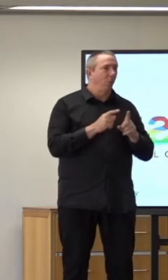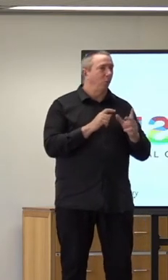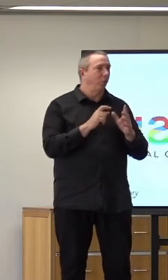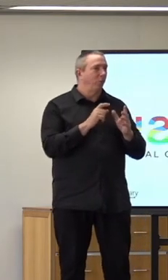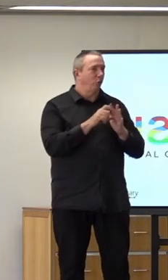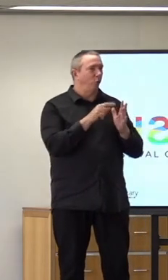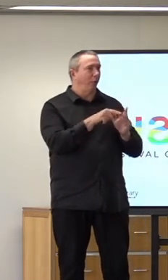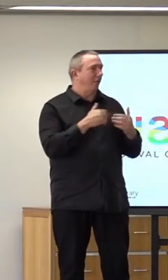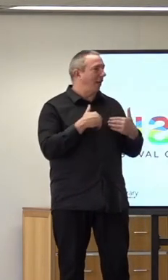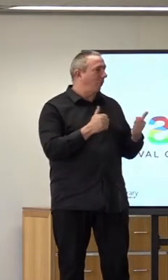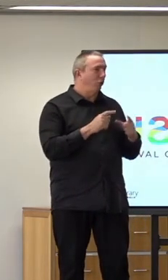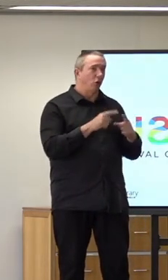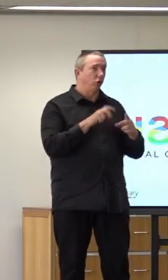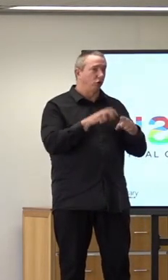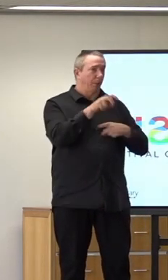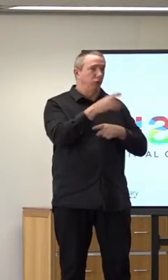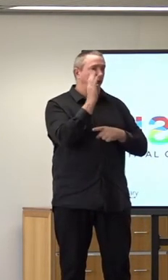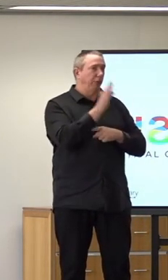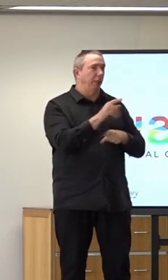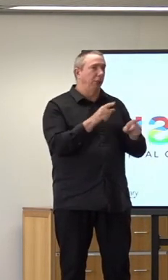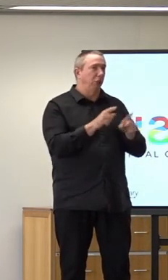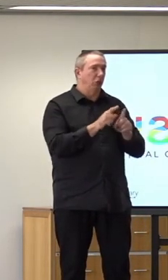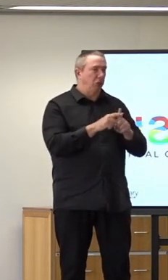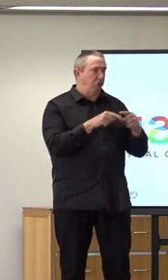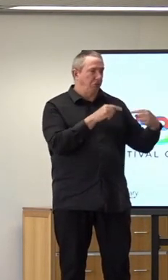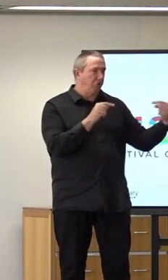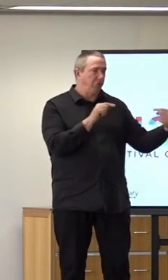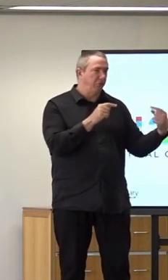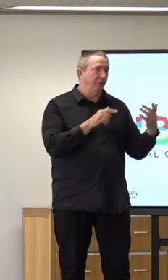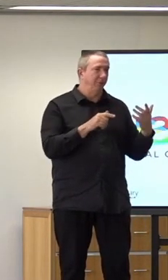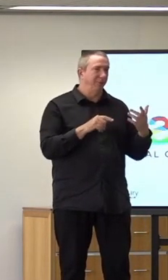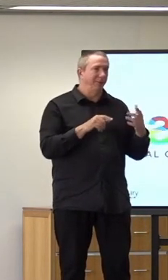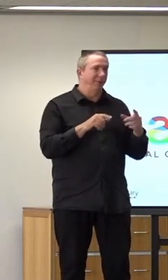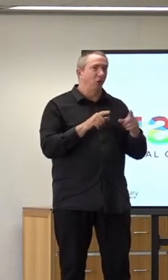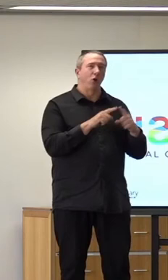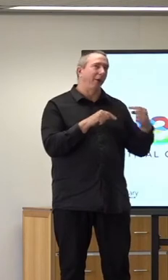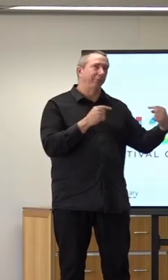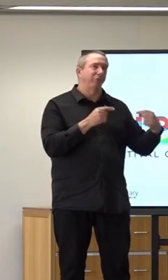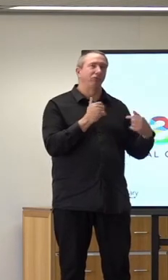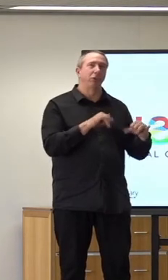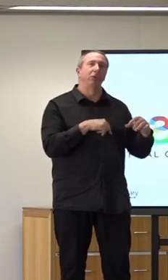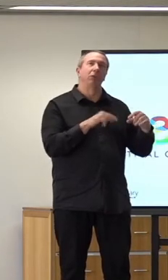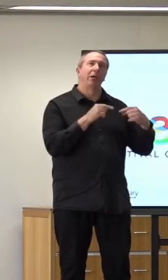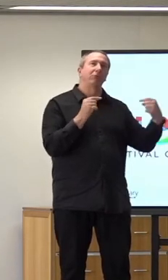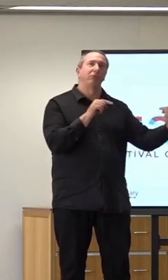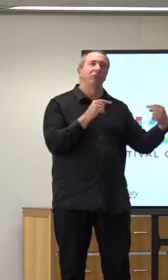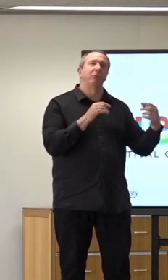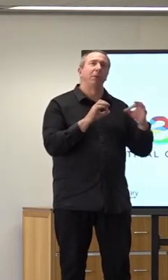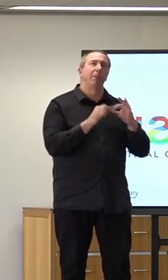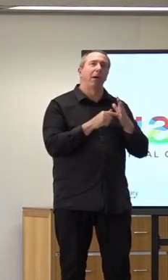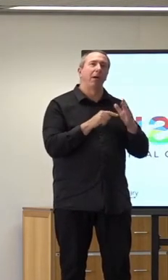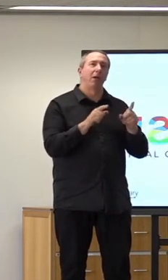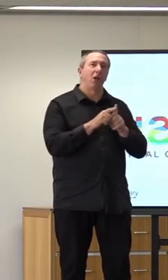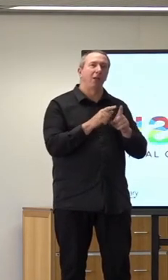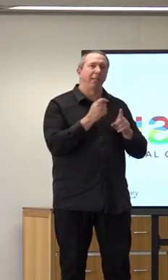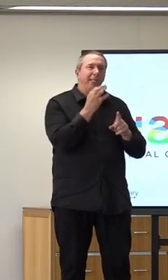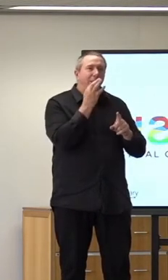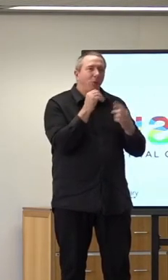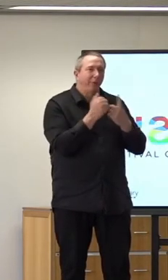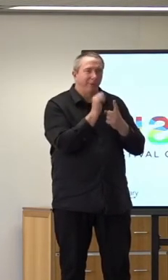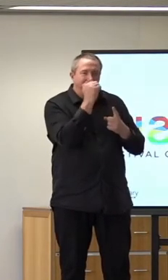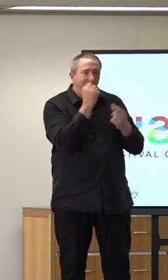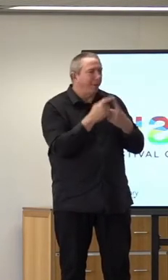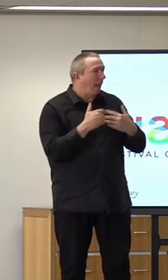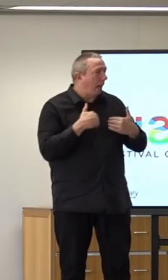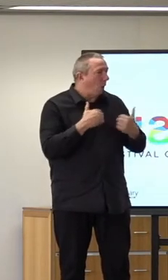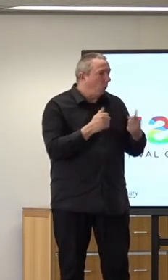of, rather than rushing into a sort of an adversarial or a, not necessarily adversarial, but I mean, it just, that tiny thing made such, it